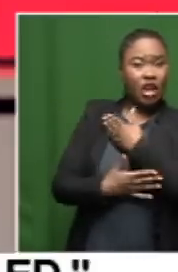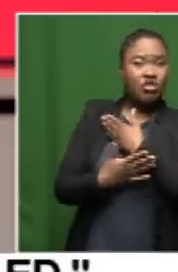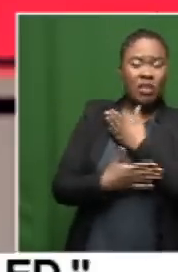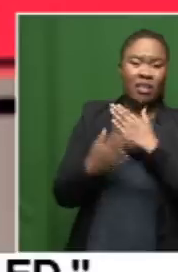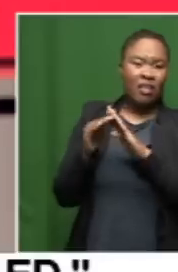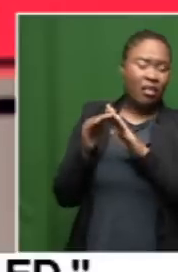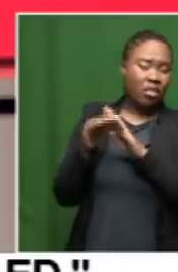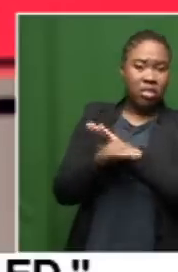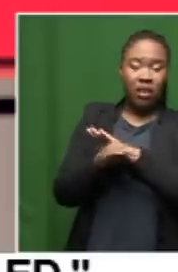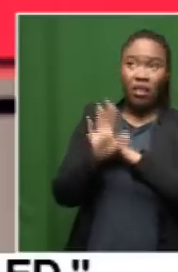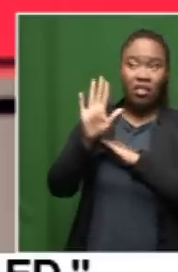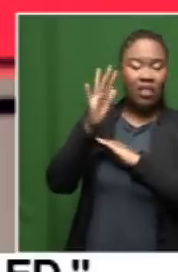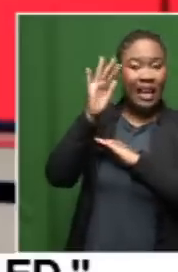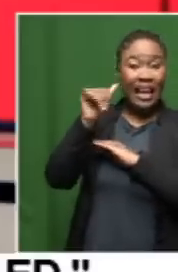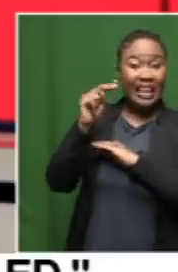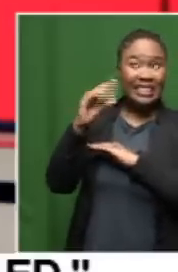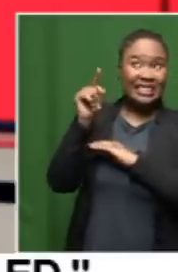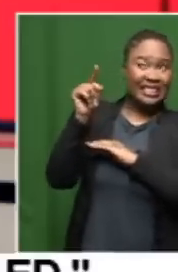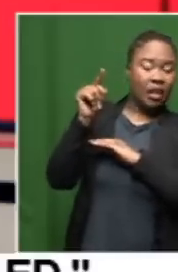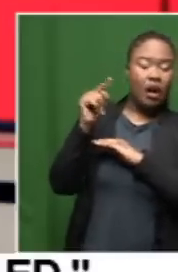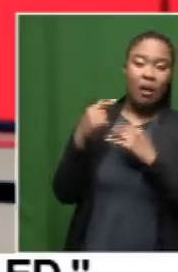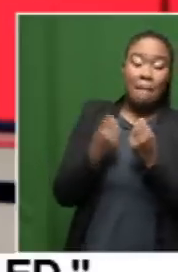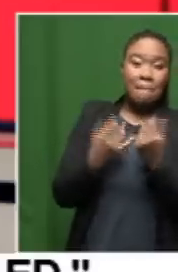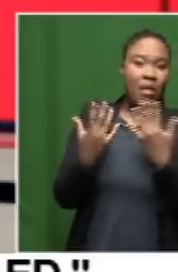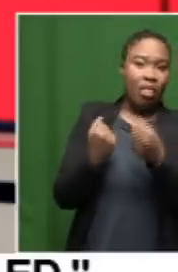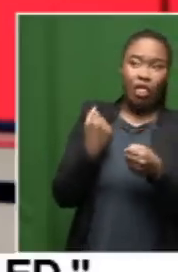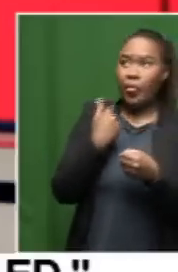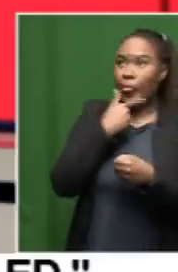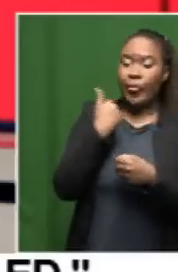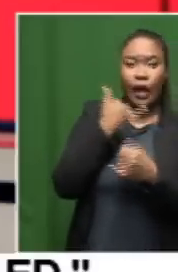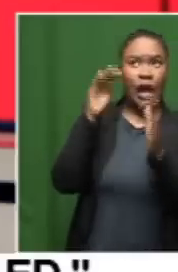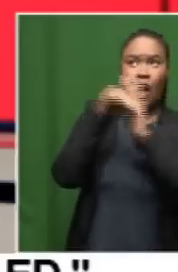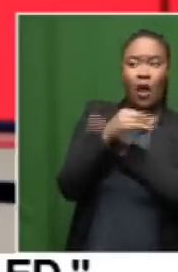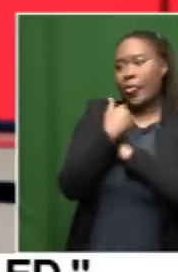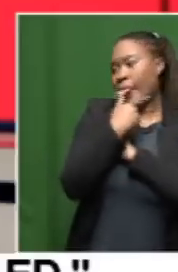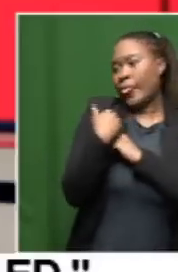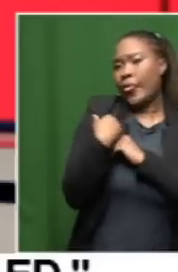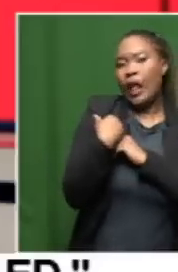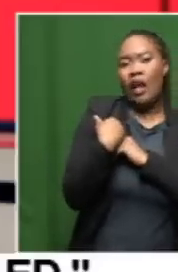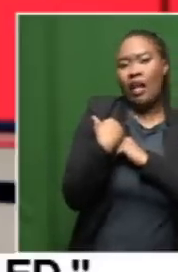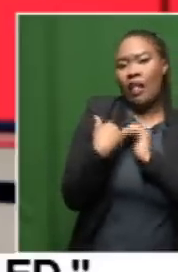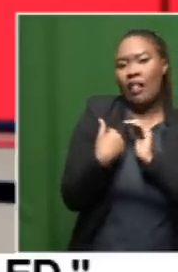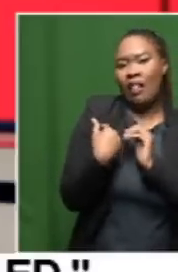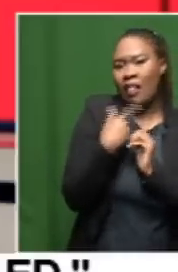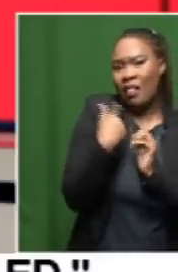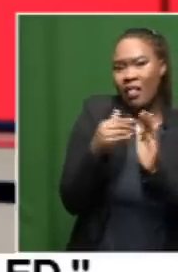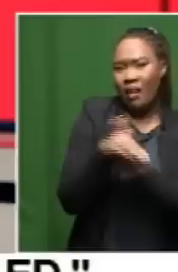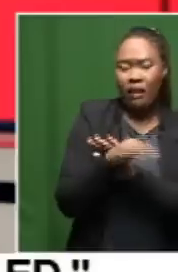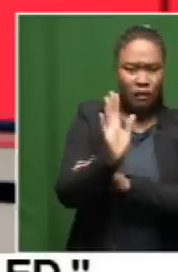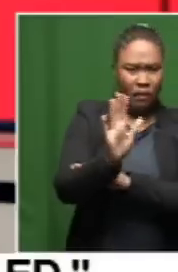the fall of the ANC, if I could say that, for many years, for the greater part of watching this. You've been bemoaning